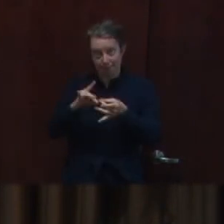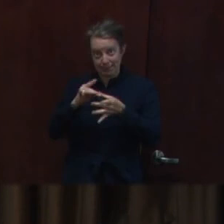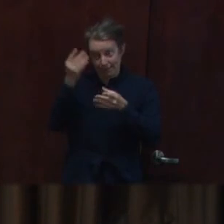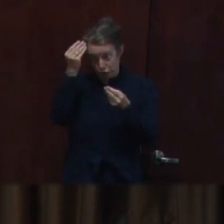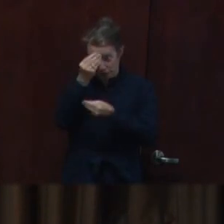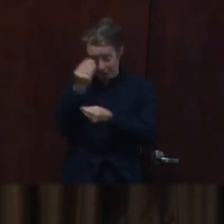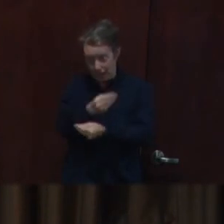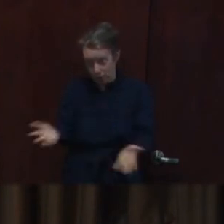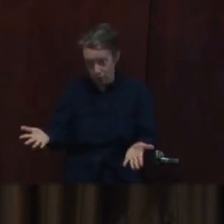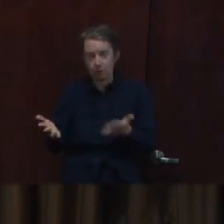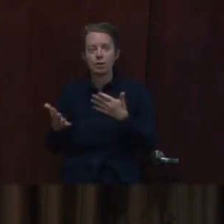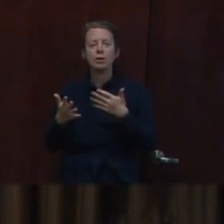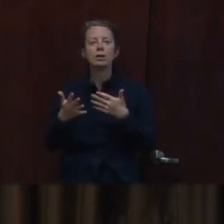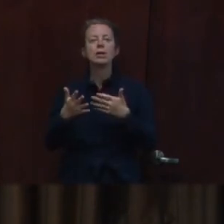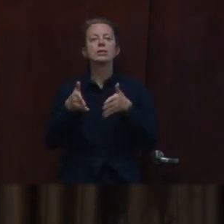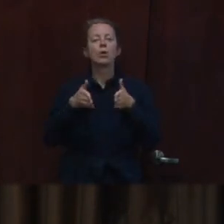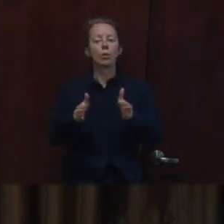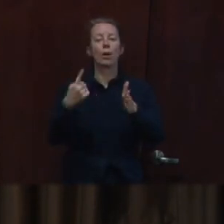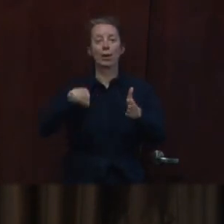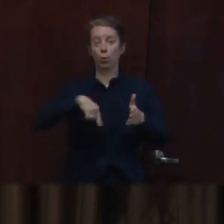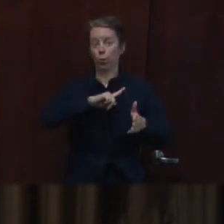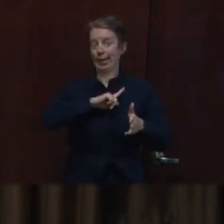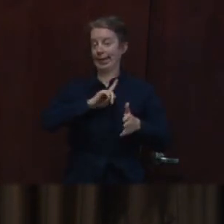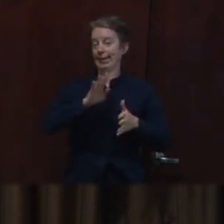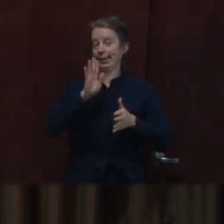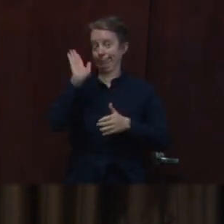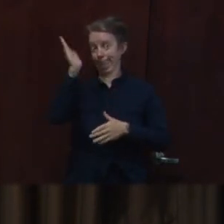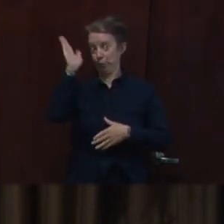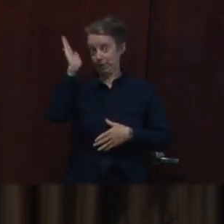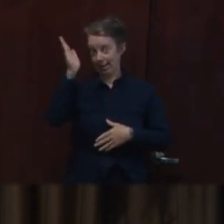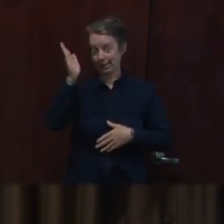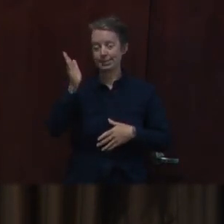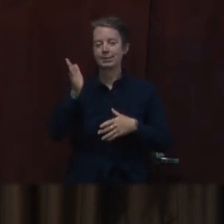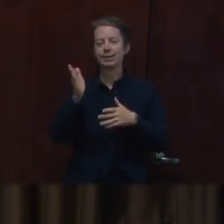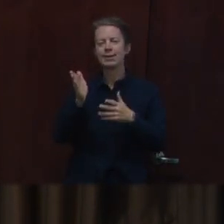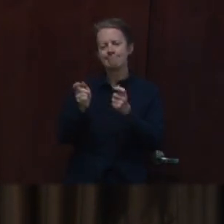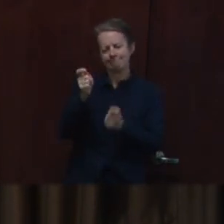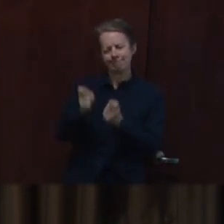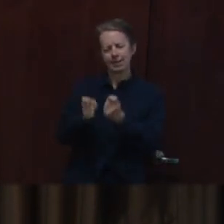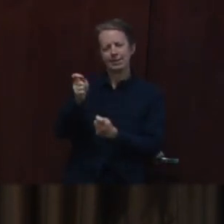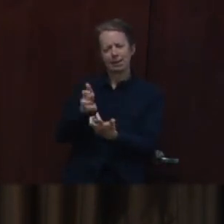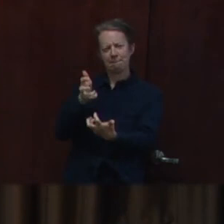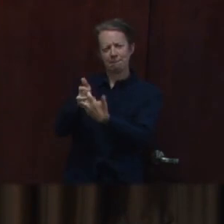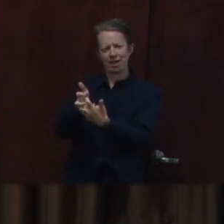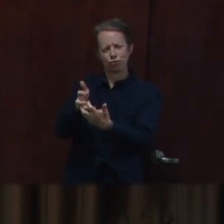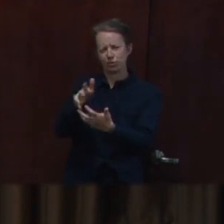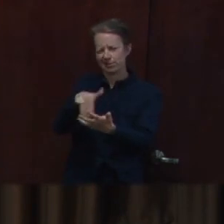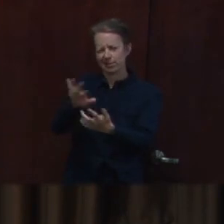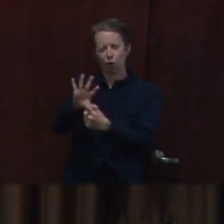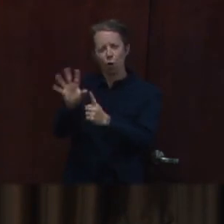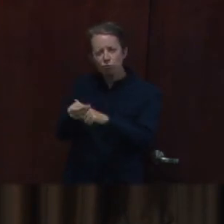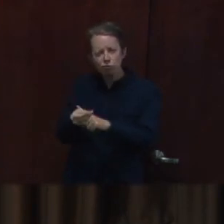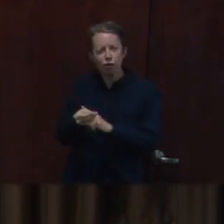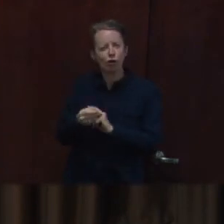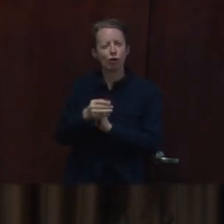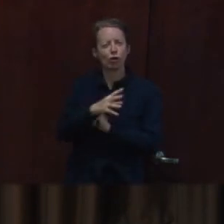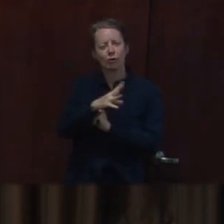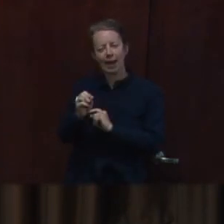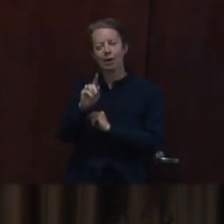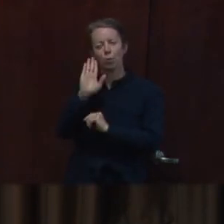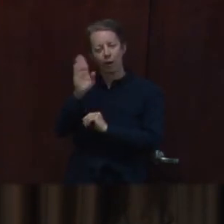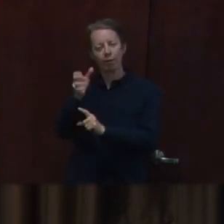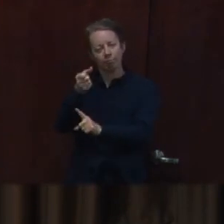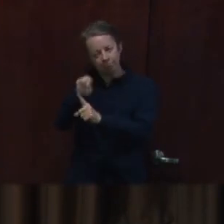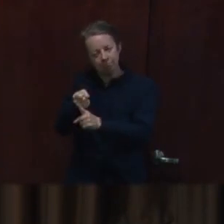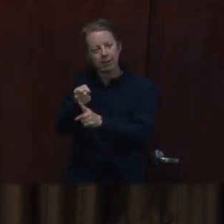say it as far as health and human services, to craft that in a way that is culturally appropriate and resonates with other